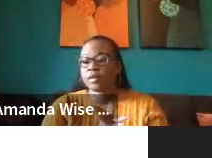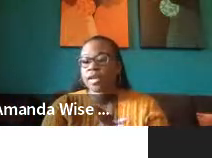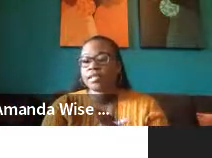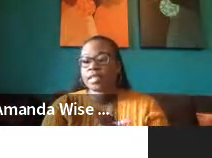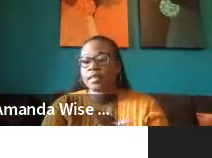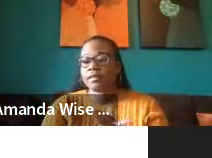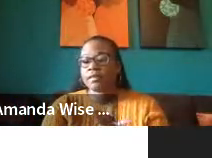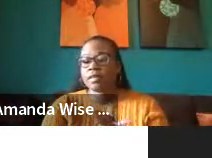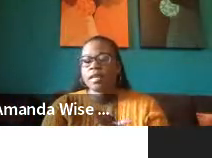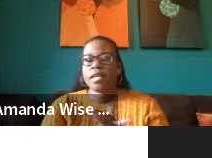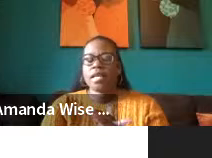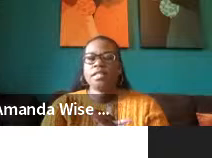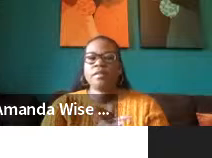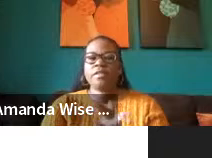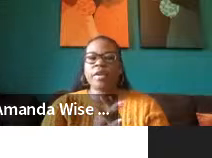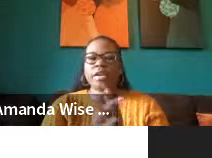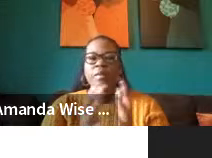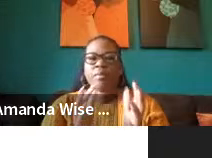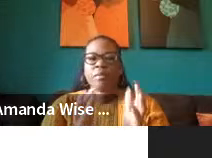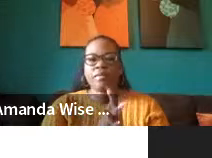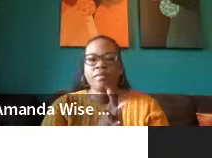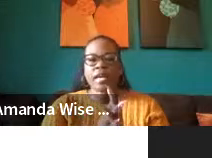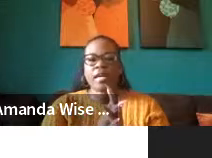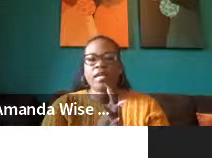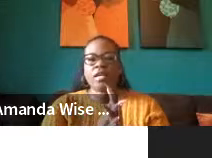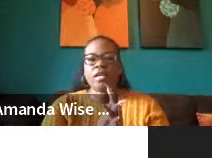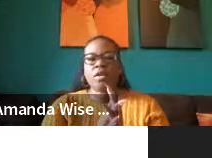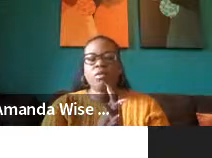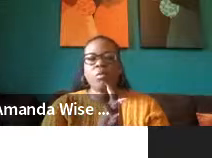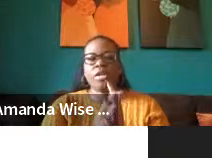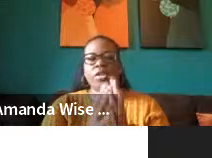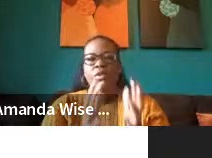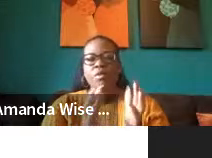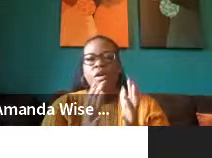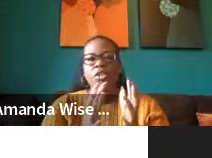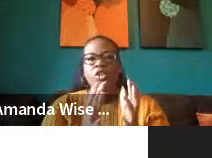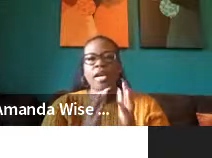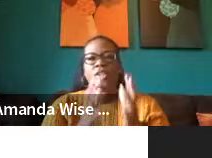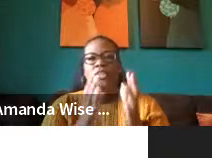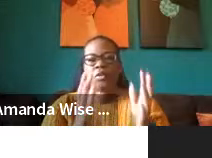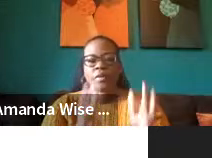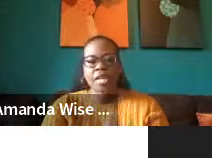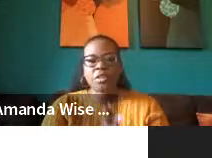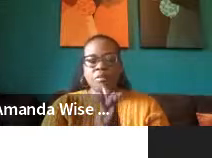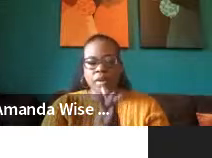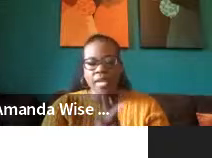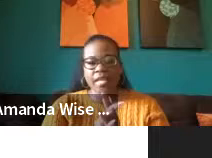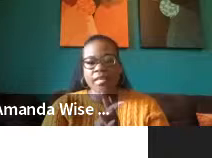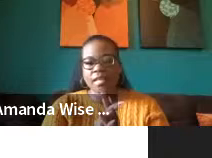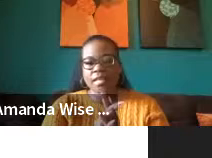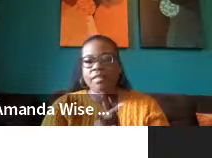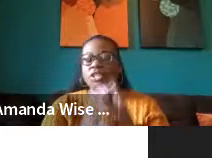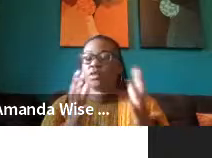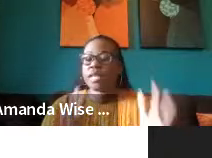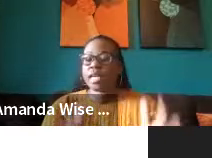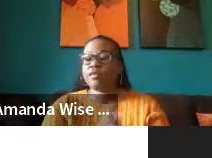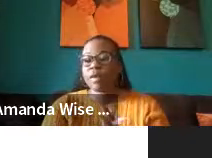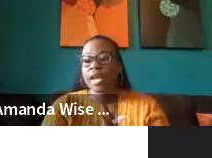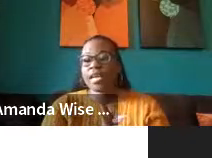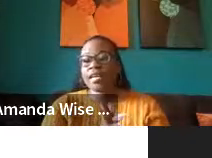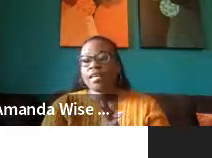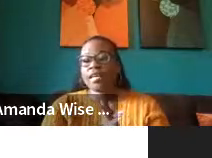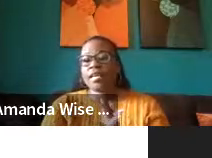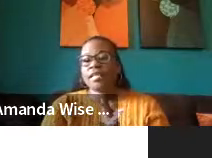that you're trying to sell. And so it's very important that when you are trying to create your brand, that you get